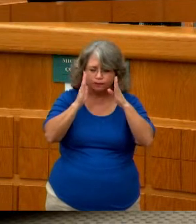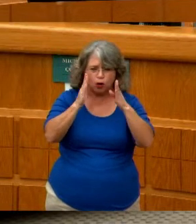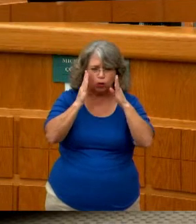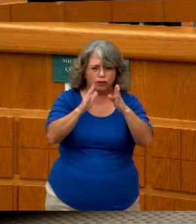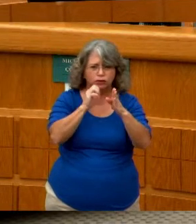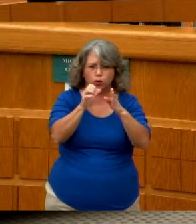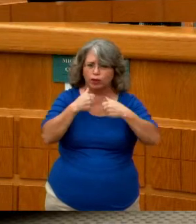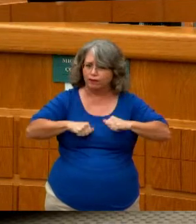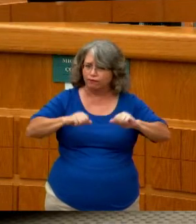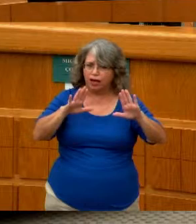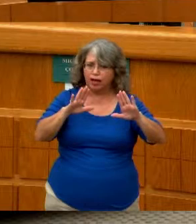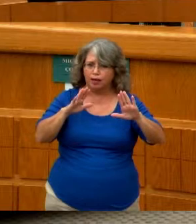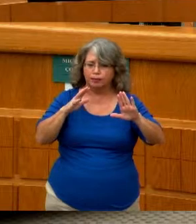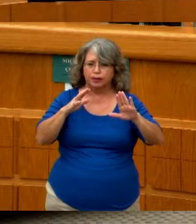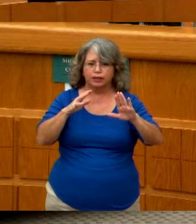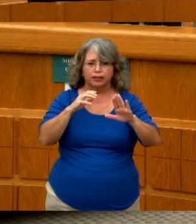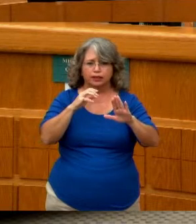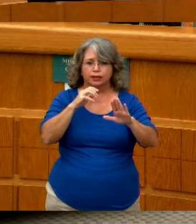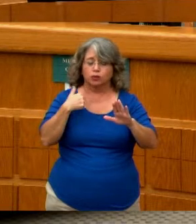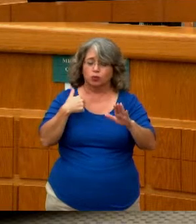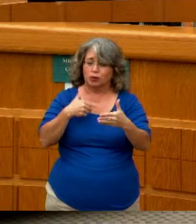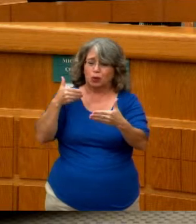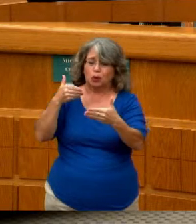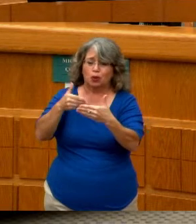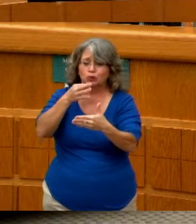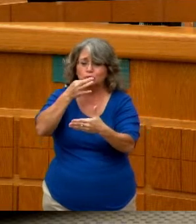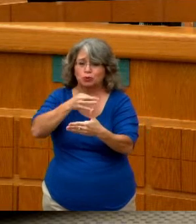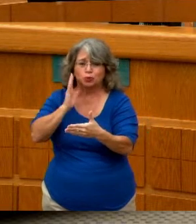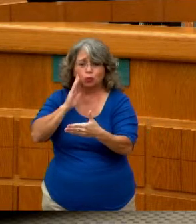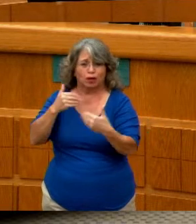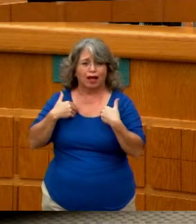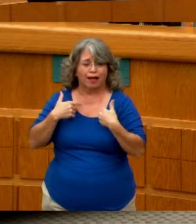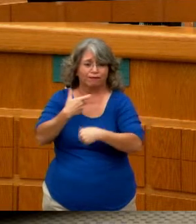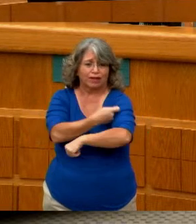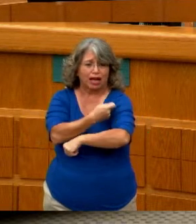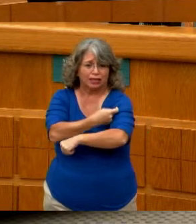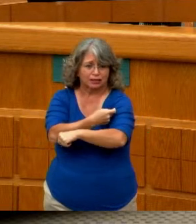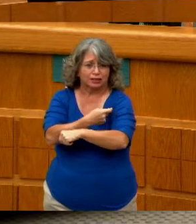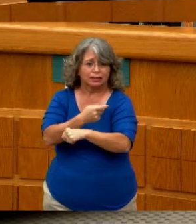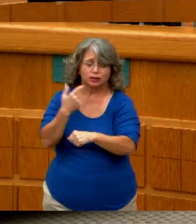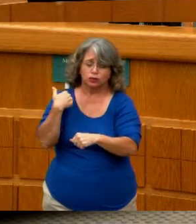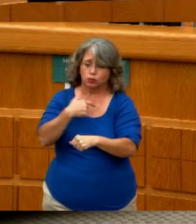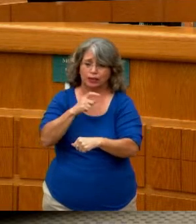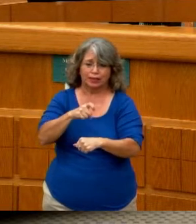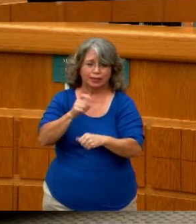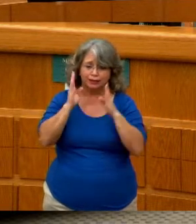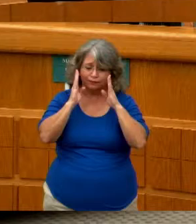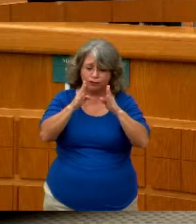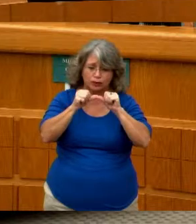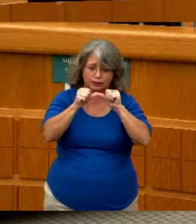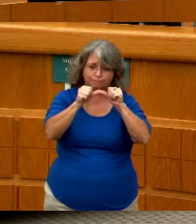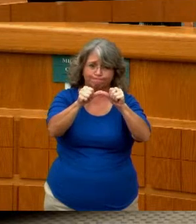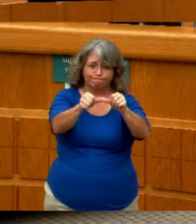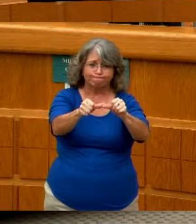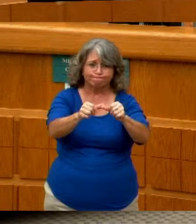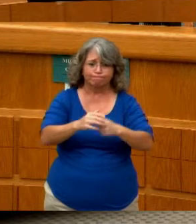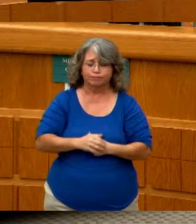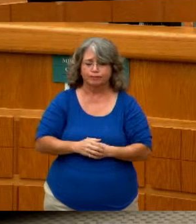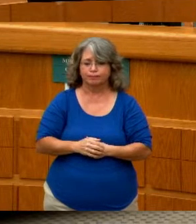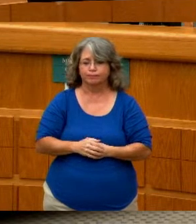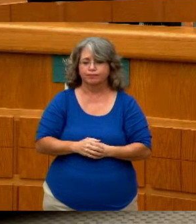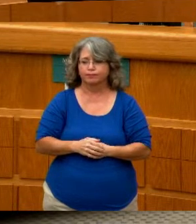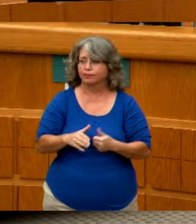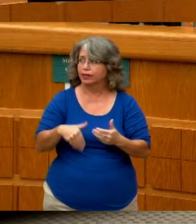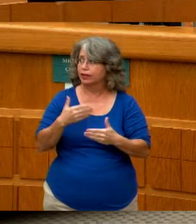mentioned, just being vigilant, not giving up. This is not the time to give up. We're getting close to receiving vaccines, so we need to stay the